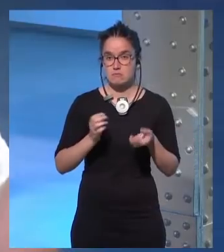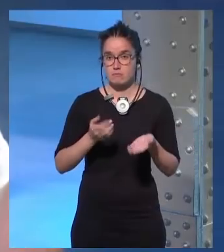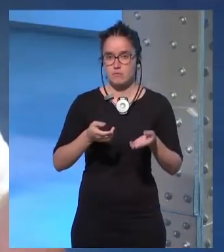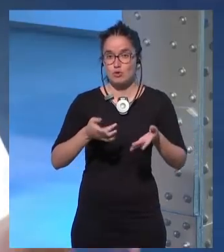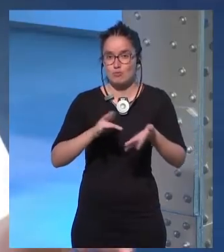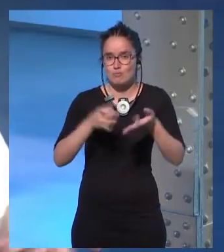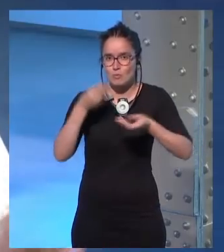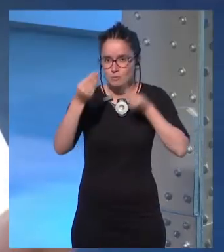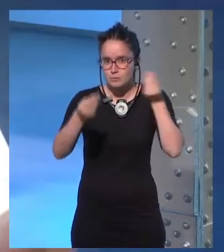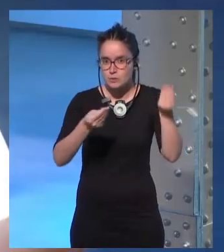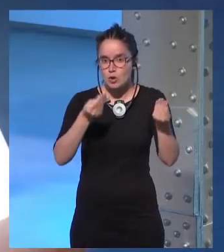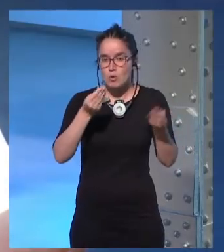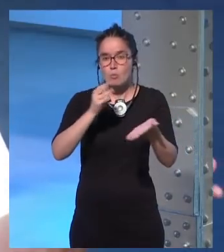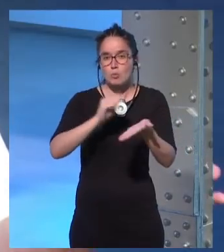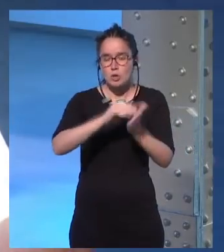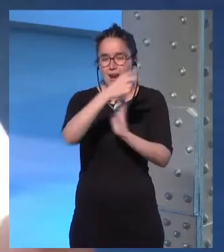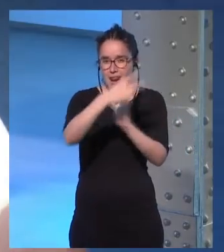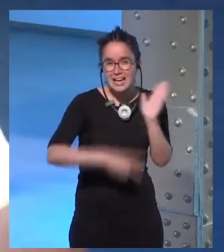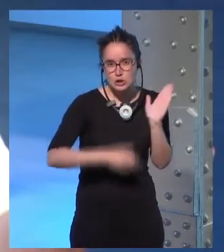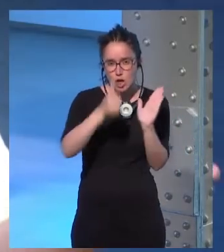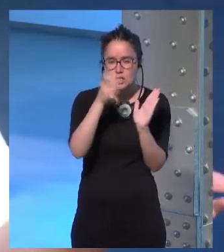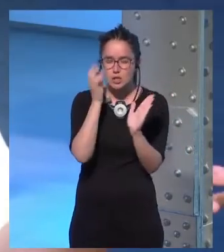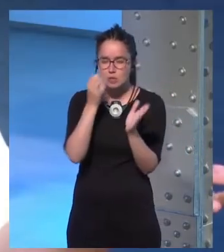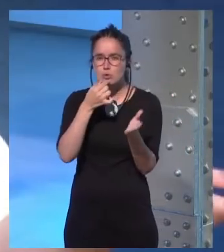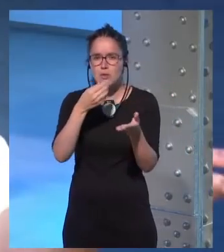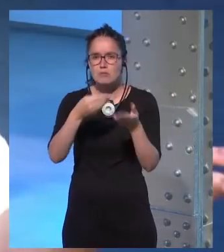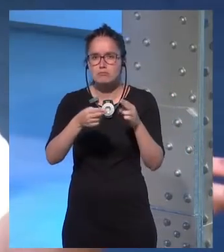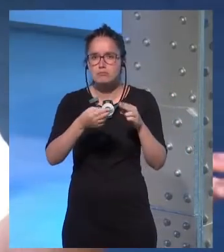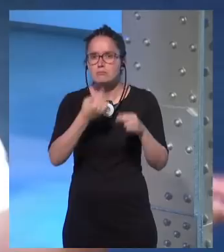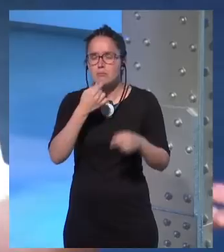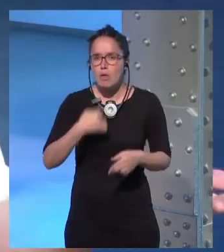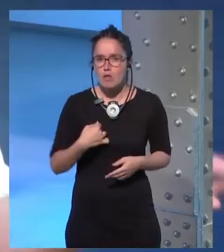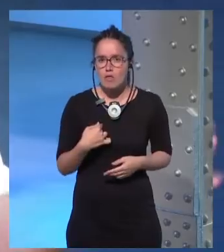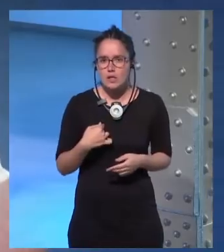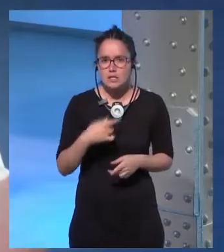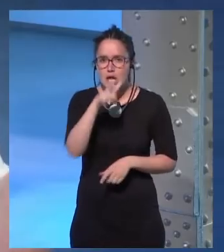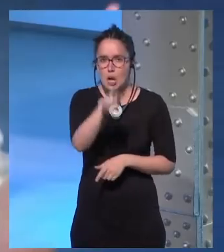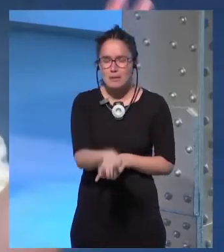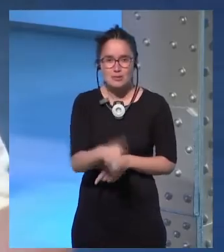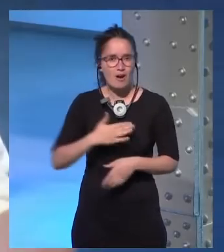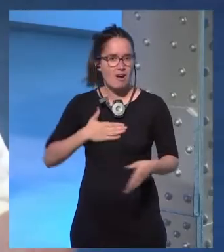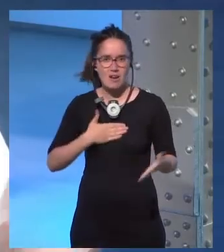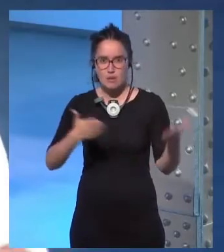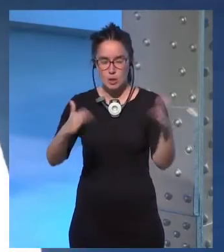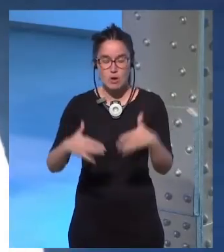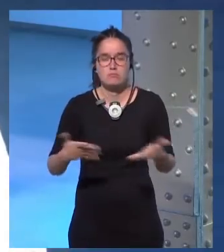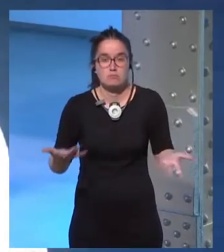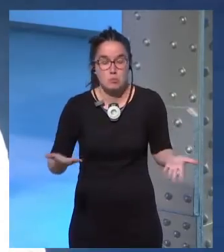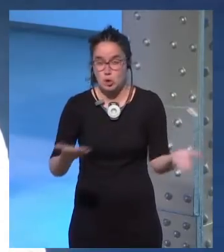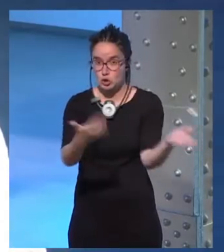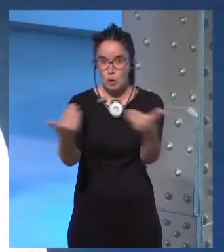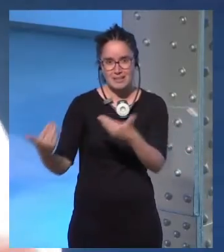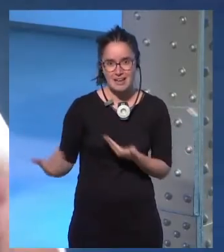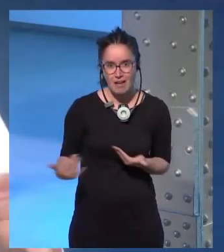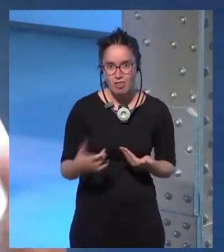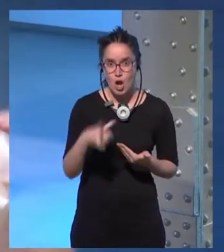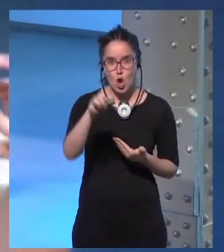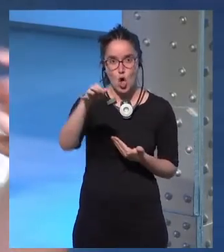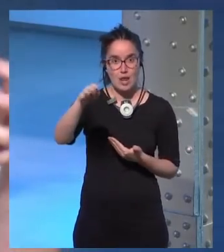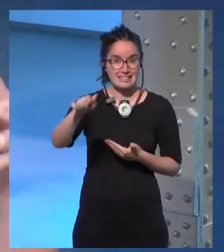character wasn't likable. And I say, well, in Lolita, Humbert isn't likable either. Like, that's not, he's gross.